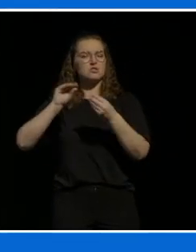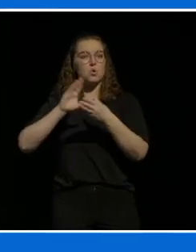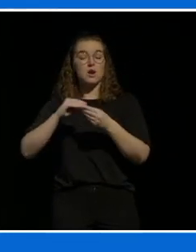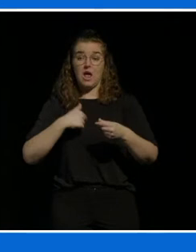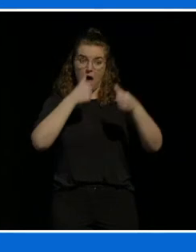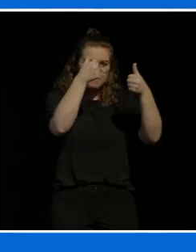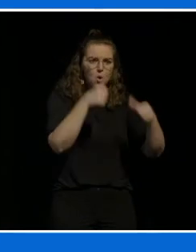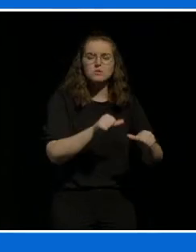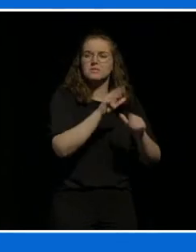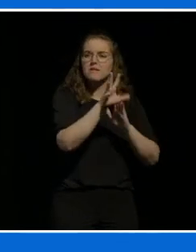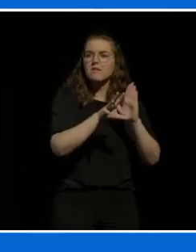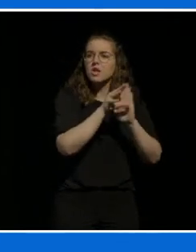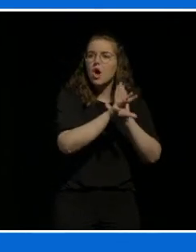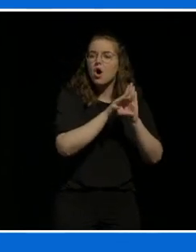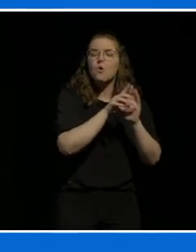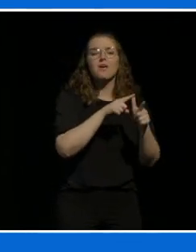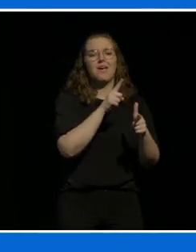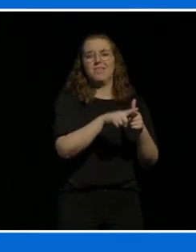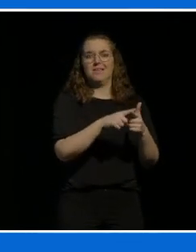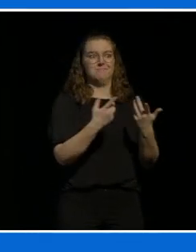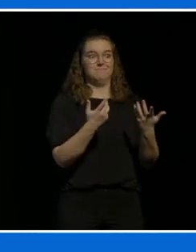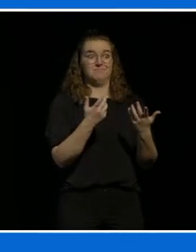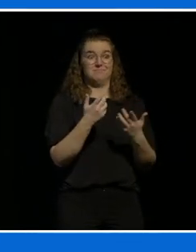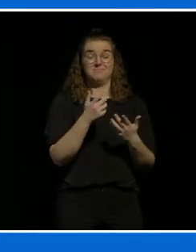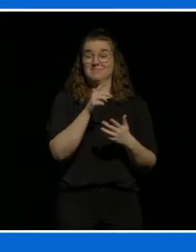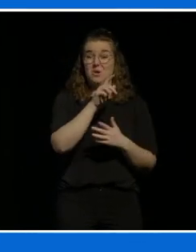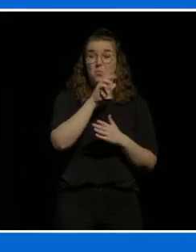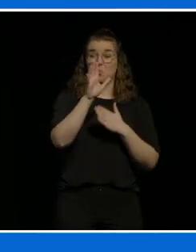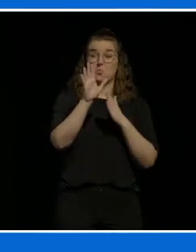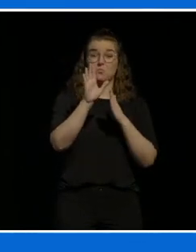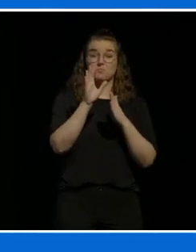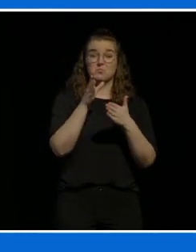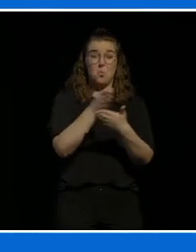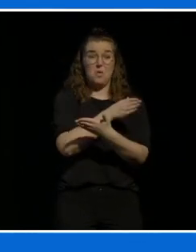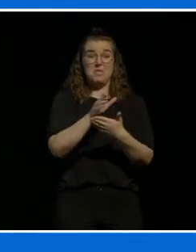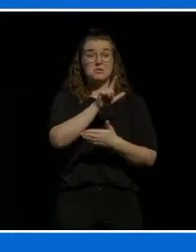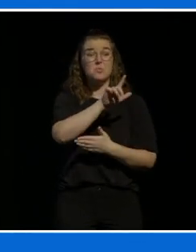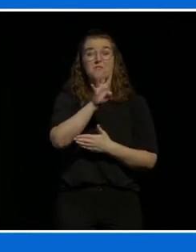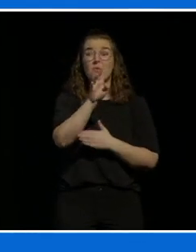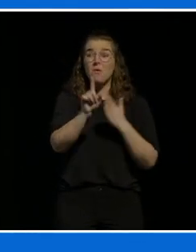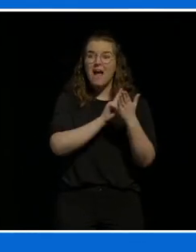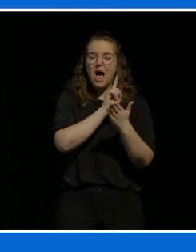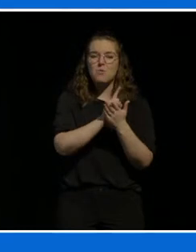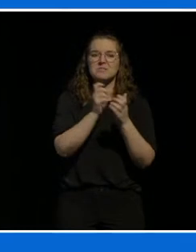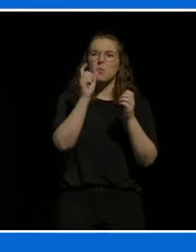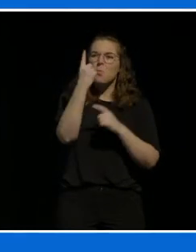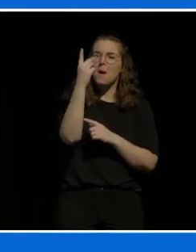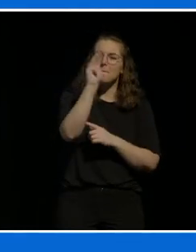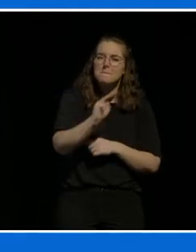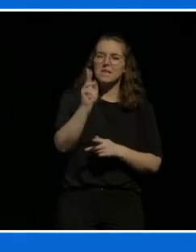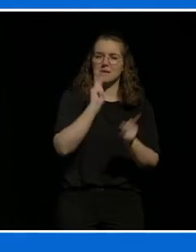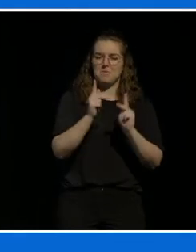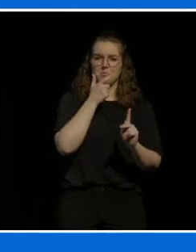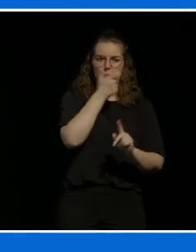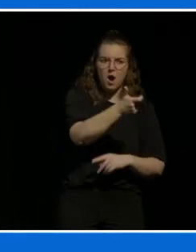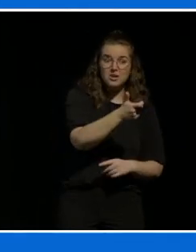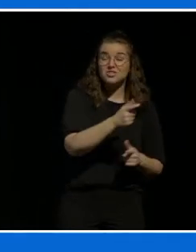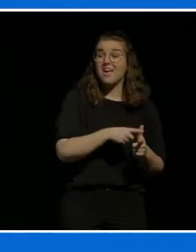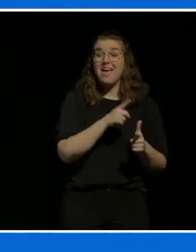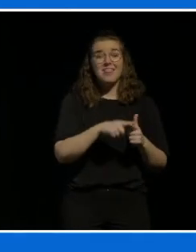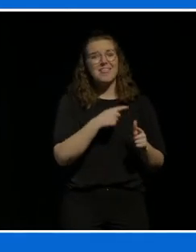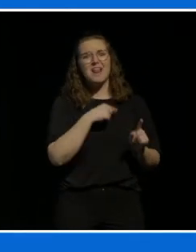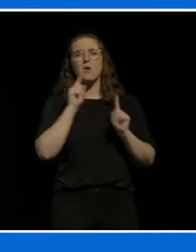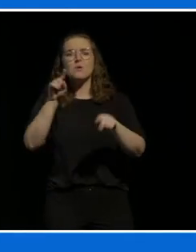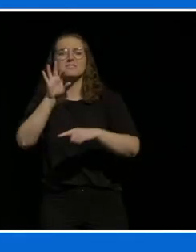views within 24 hours. But then I was like, how do I take this next step? So I ended up speaking at the FDA to talk about why is it significant as a medical student. I